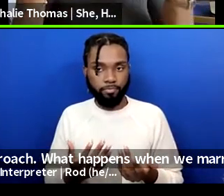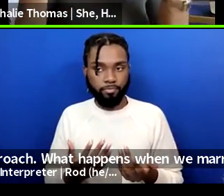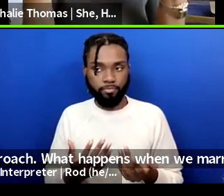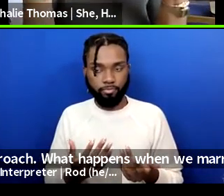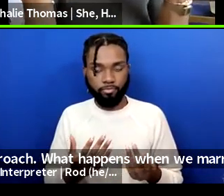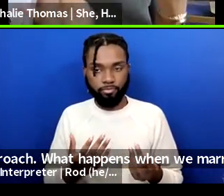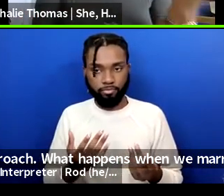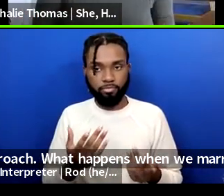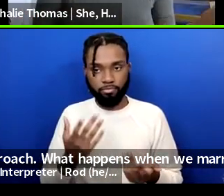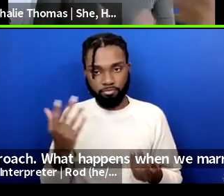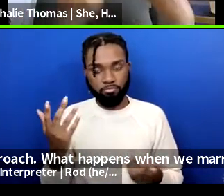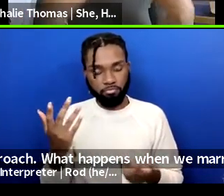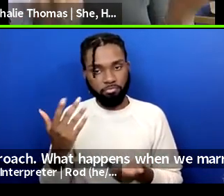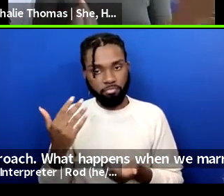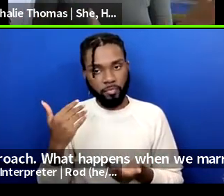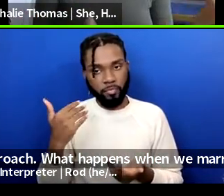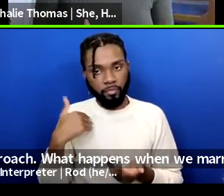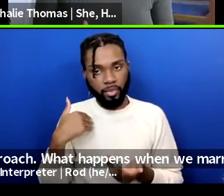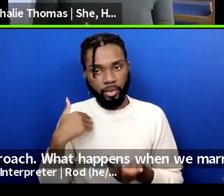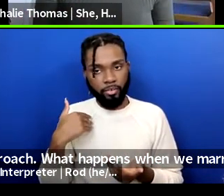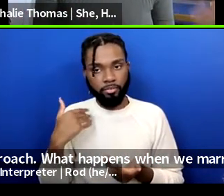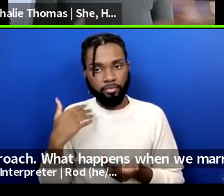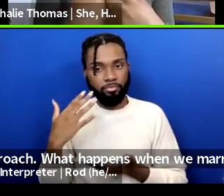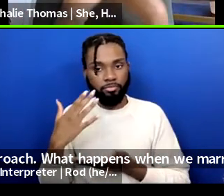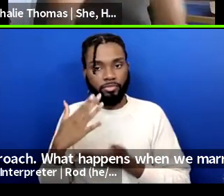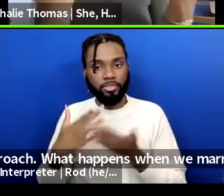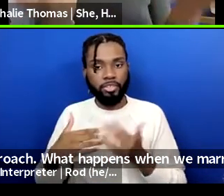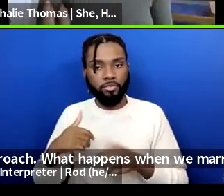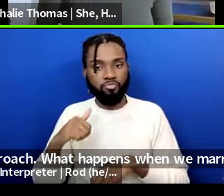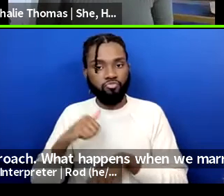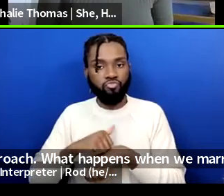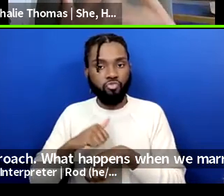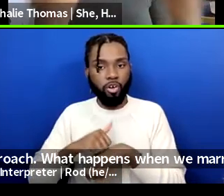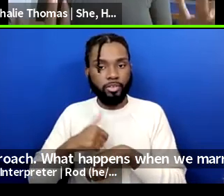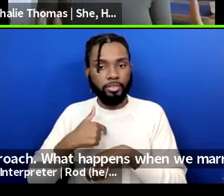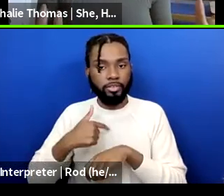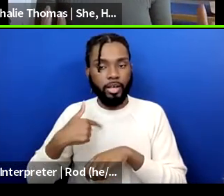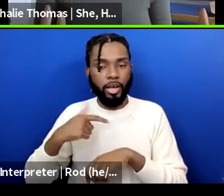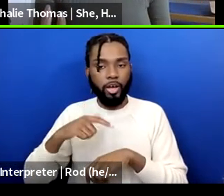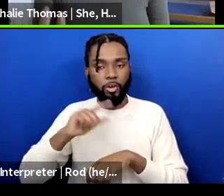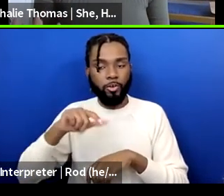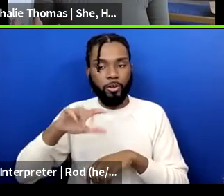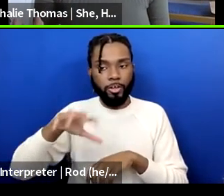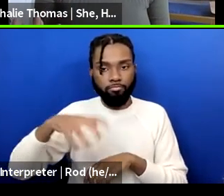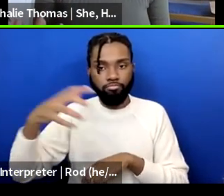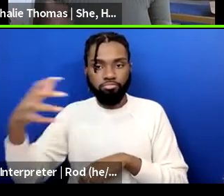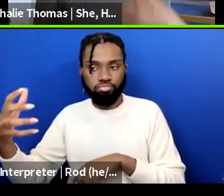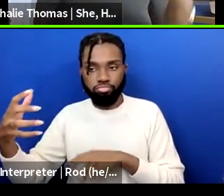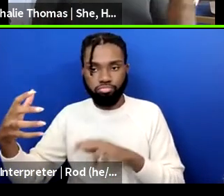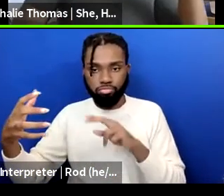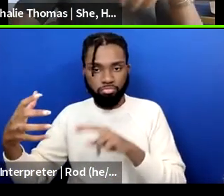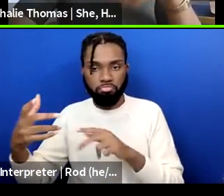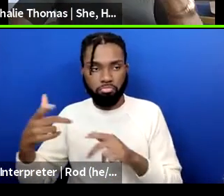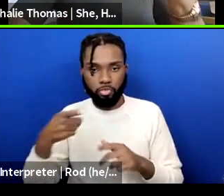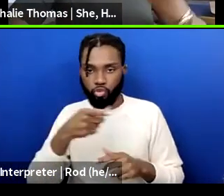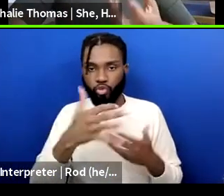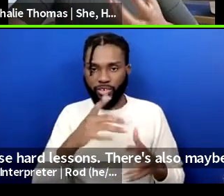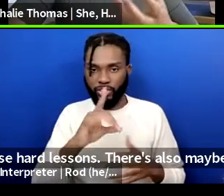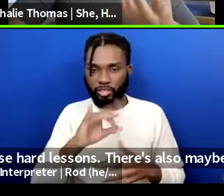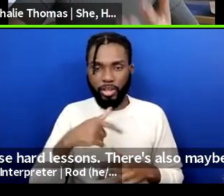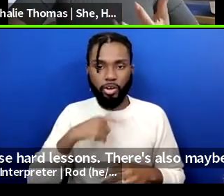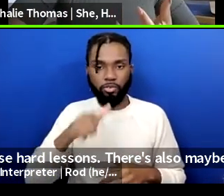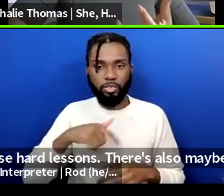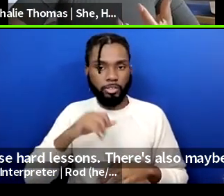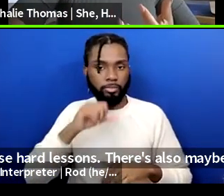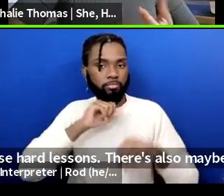there are some rocks that I do not need to overturn because you already overturned them. I don't need to learn some of those hard lessons. There's also maybe a different way